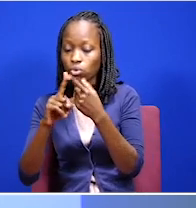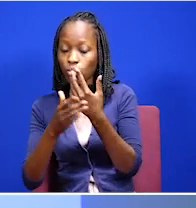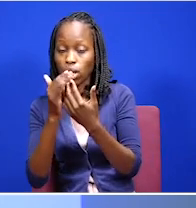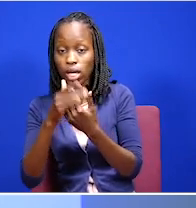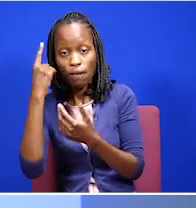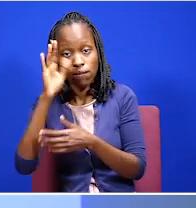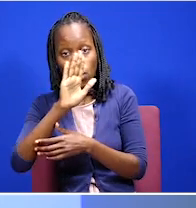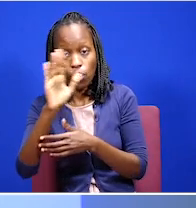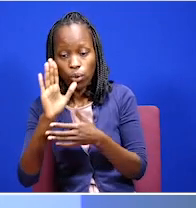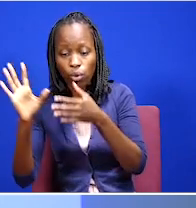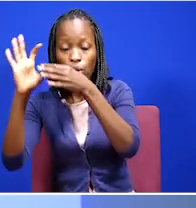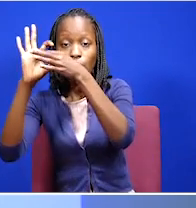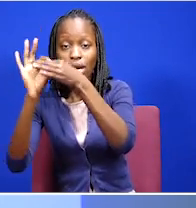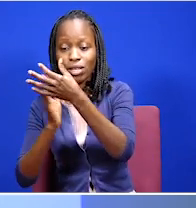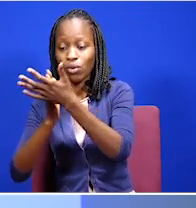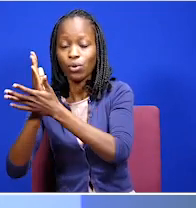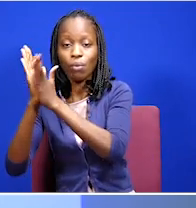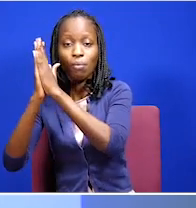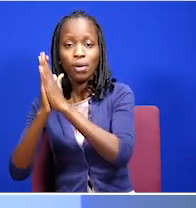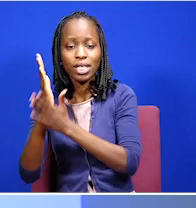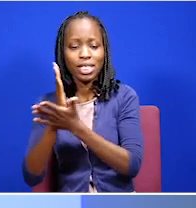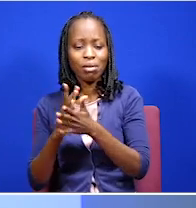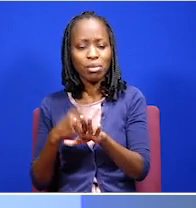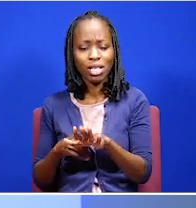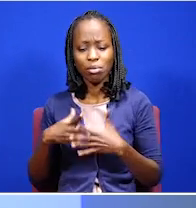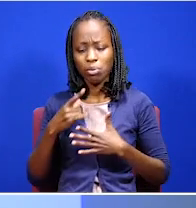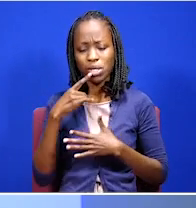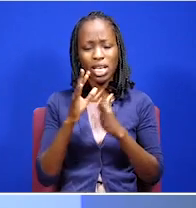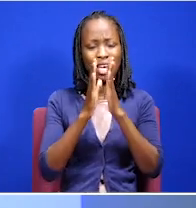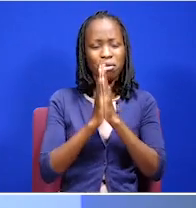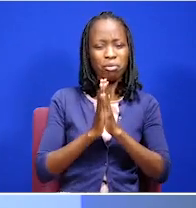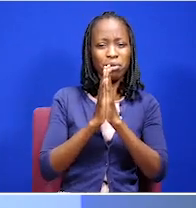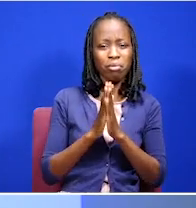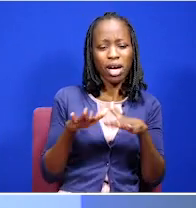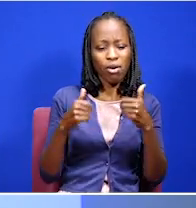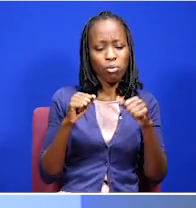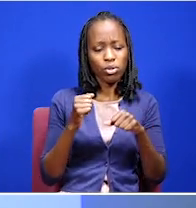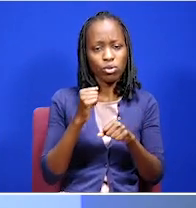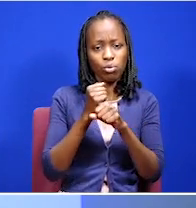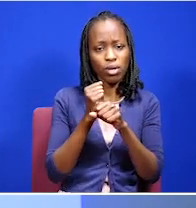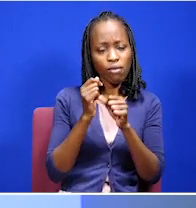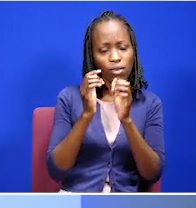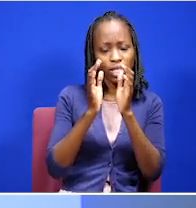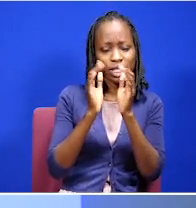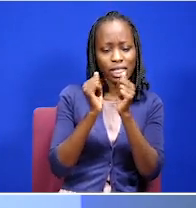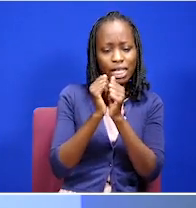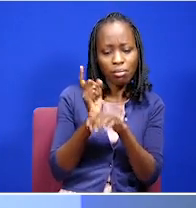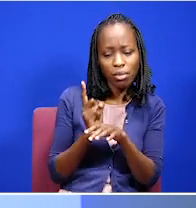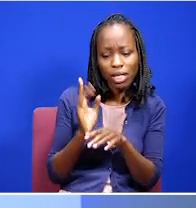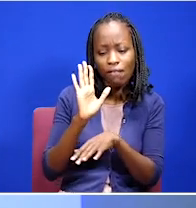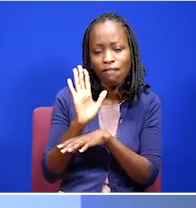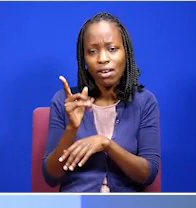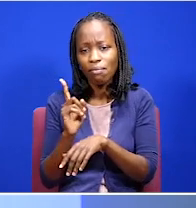higher power ready to take care of you. Connect via prayer. And sometimes people say, well,